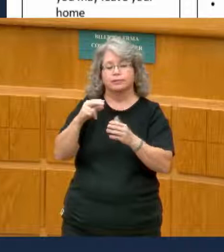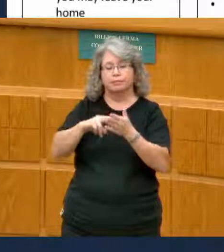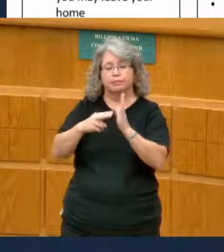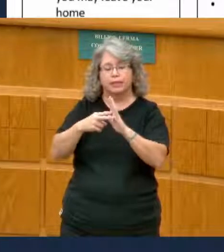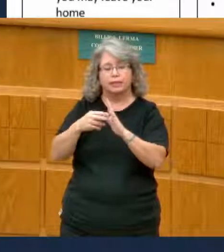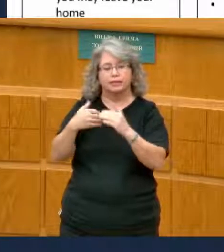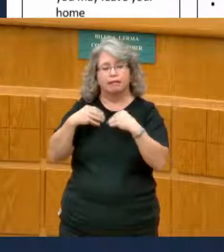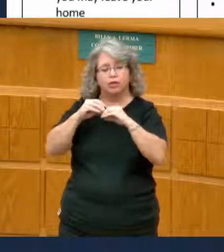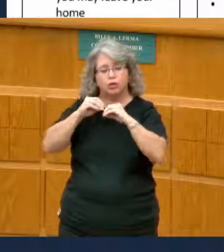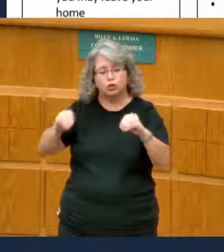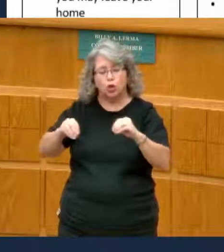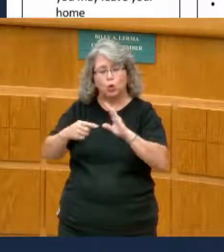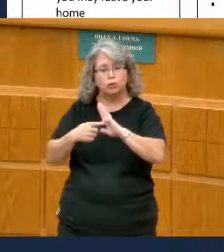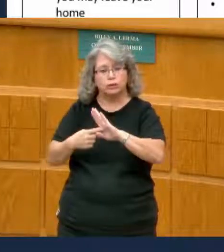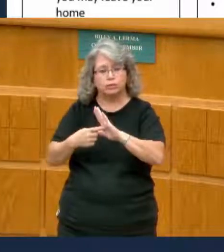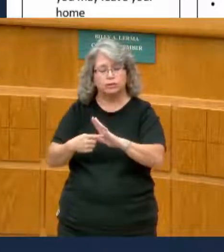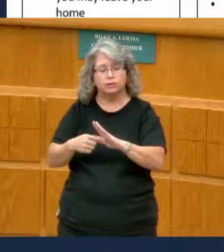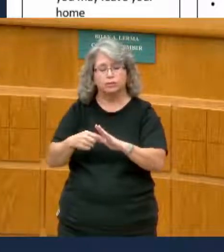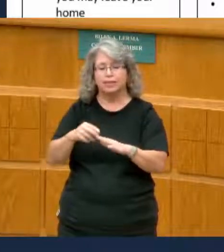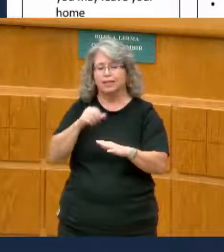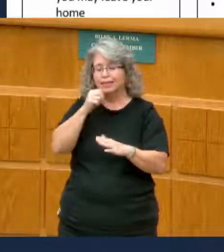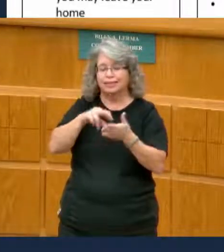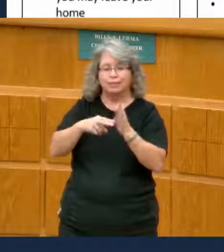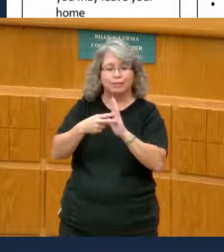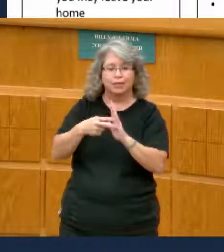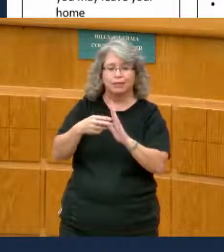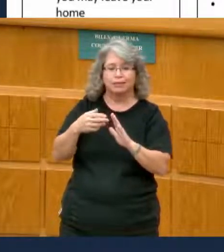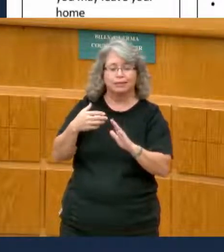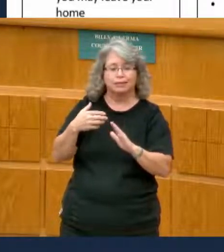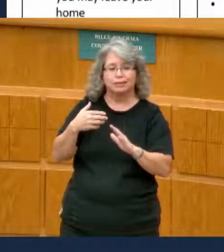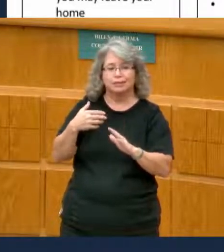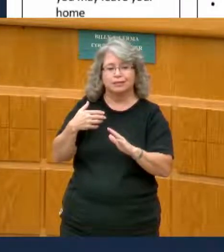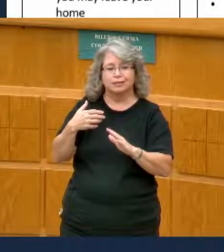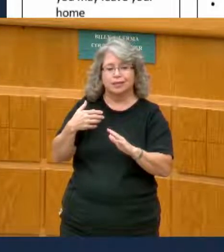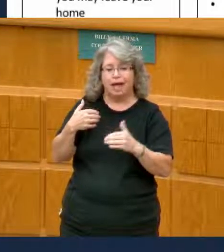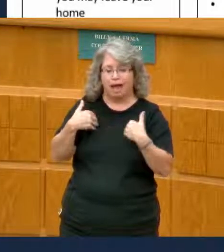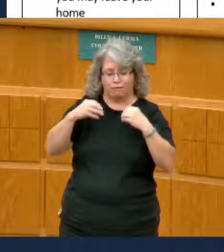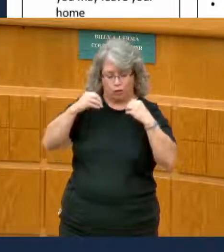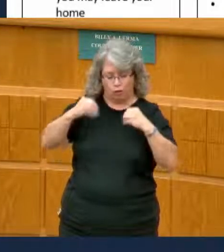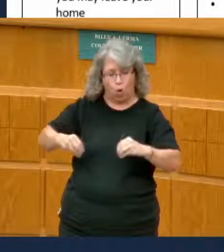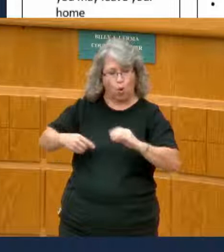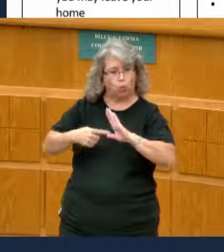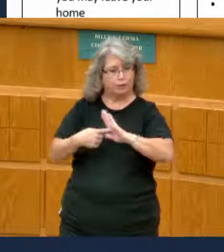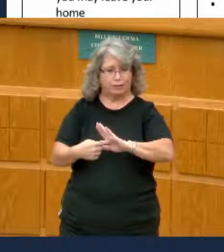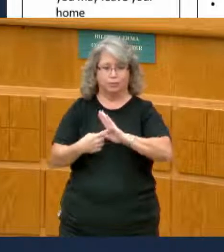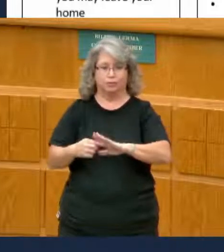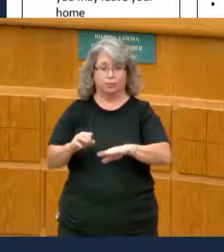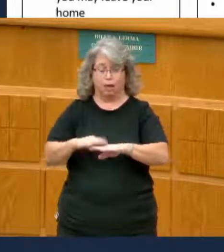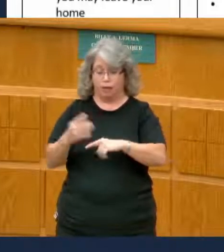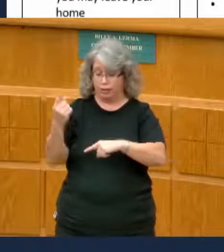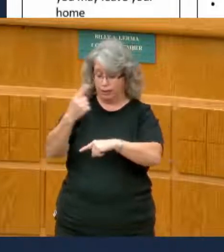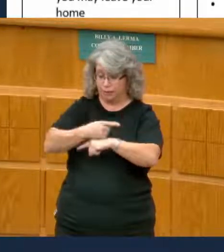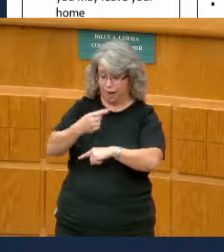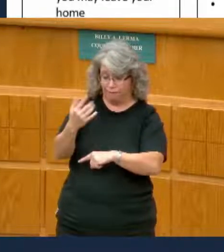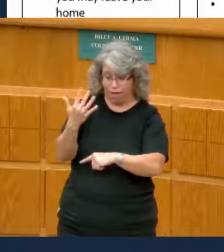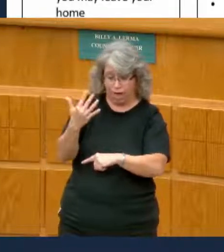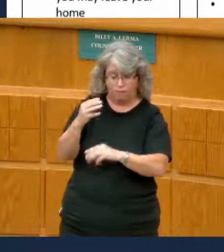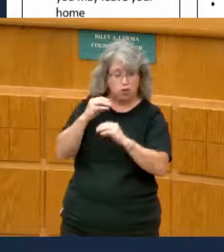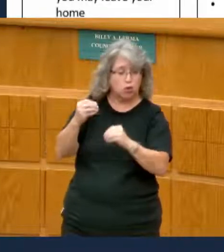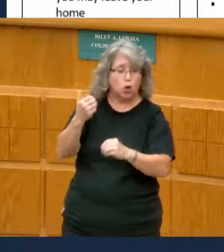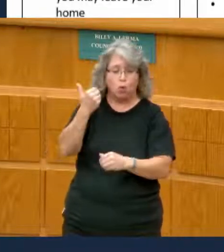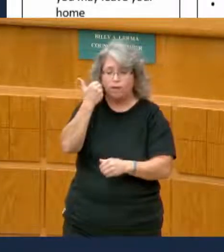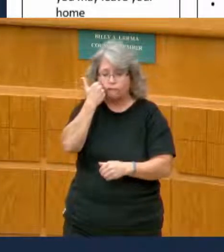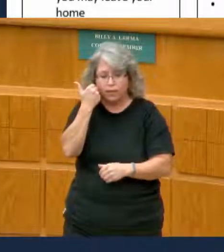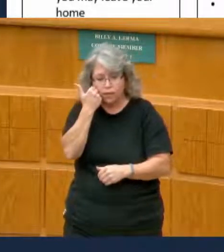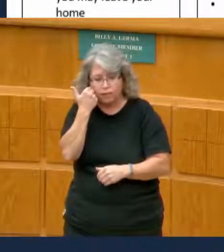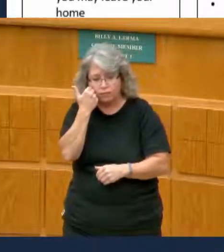little cold, or I have a little cough. It doesn't mean that. Asymptomatic means you don't have symptoms. So on day 5, if you don't have a fever,